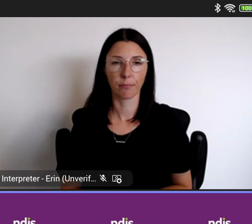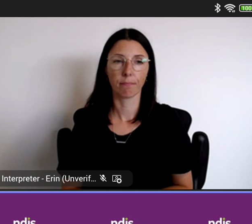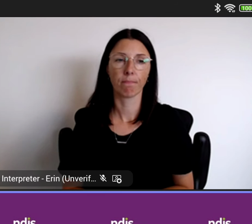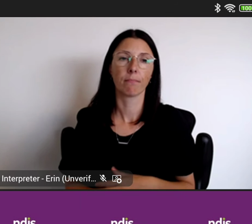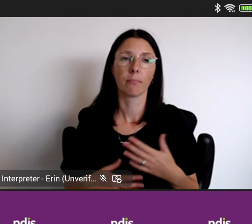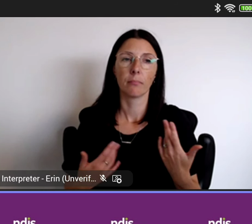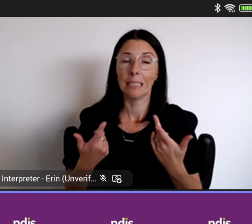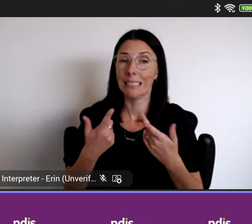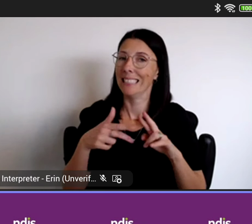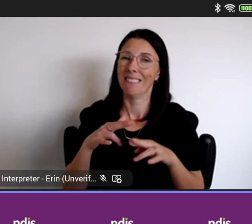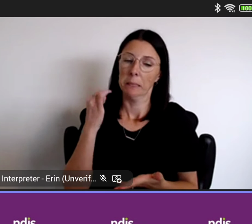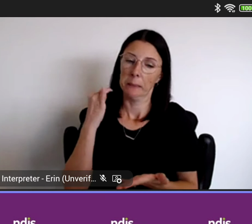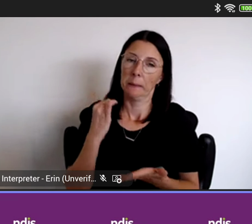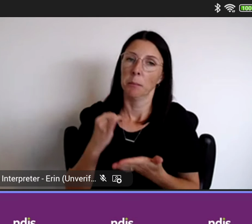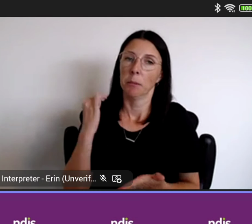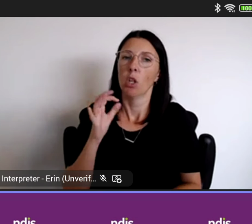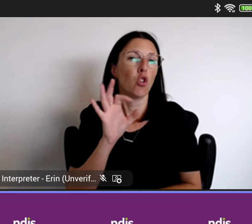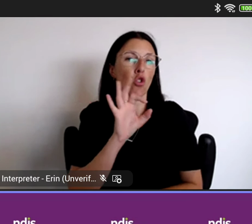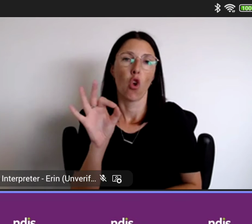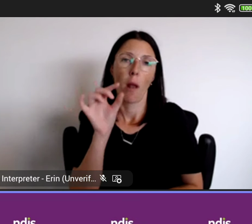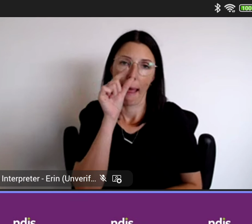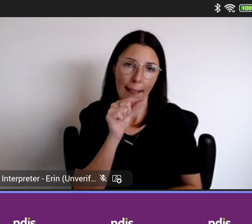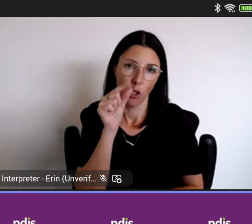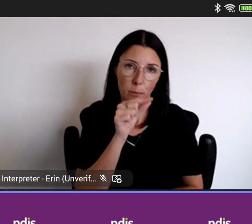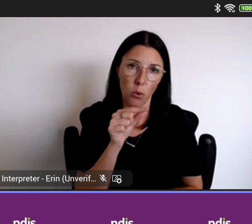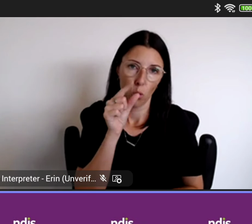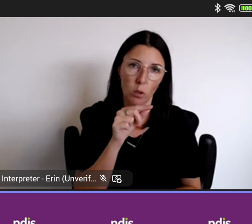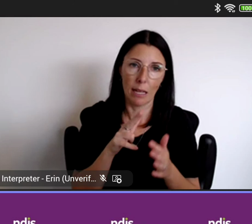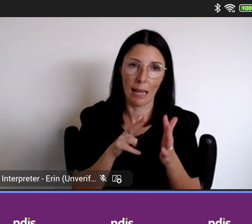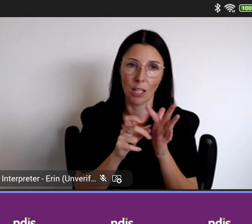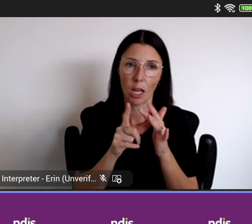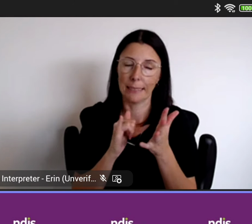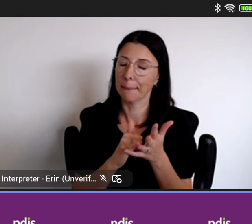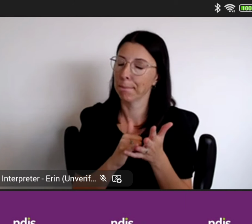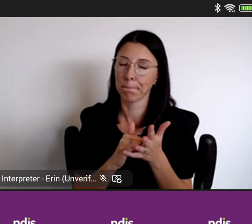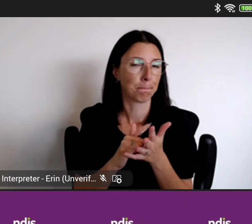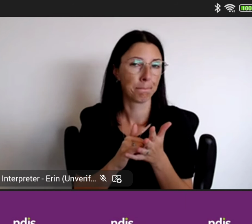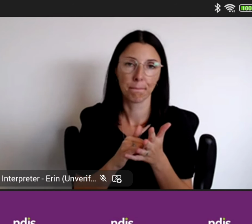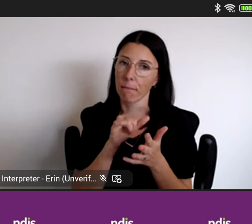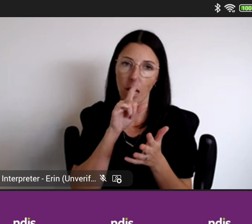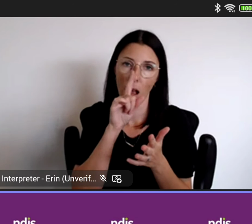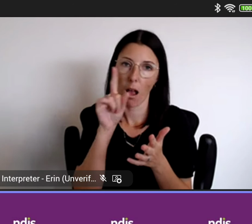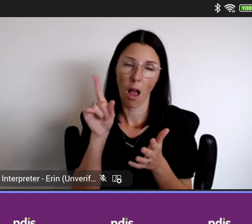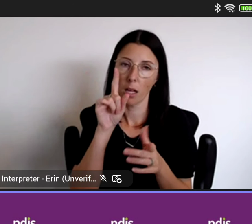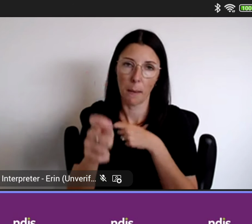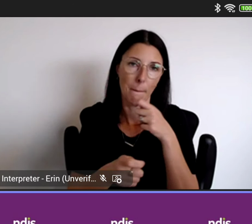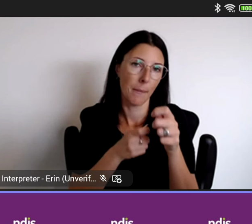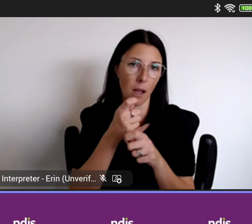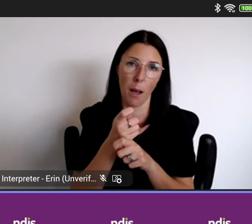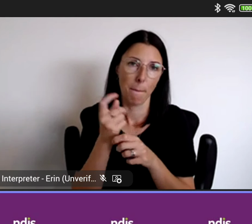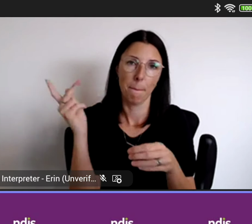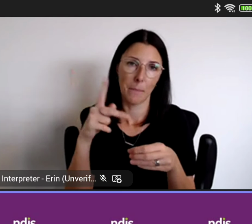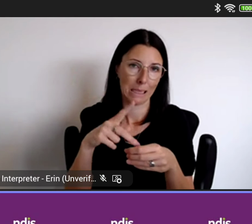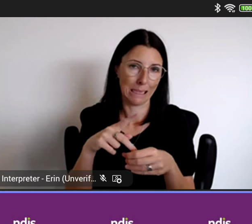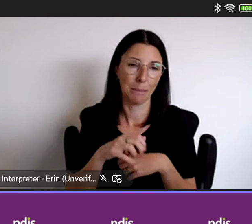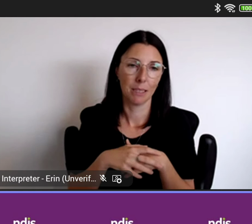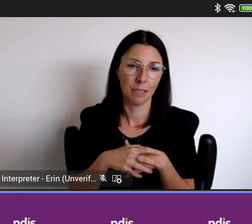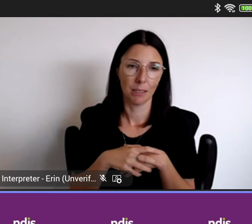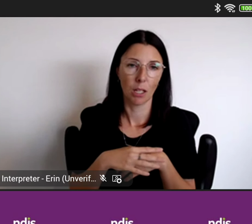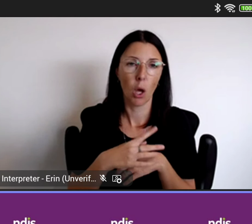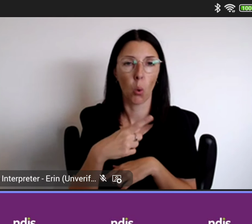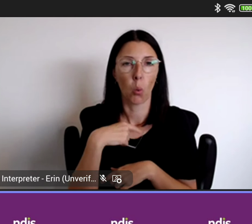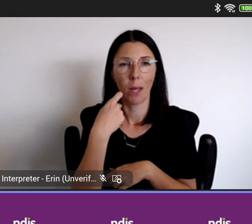Supports if you're not eligible. If you're not eligible, you can't become an NDIS participant. We'll also send you a letter